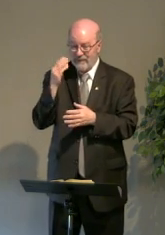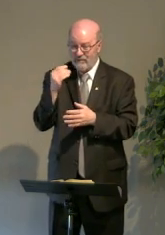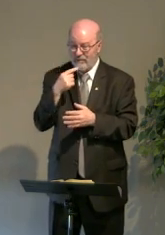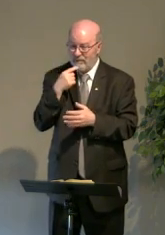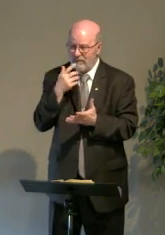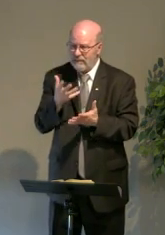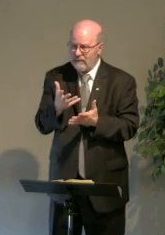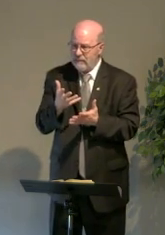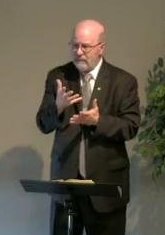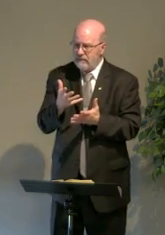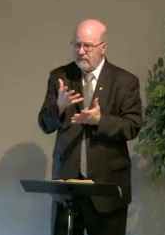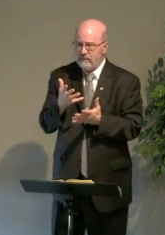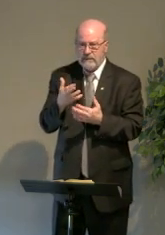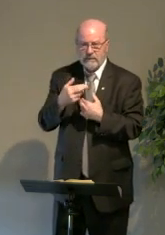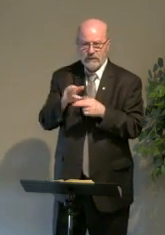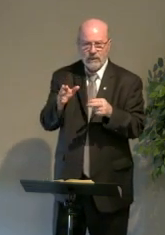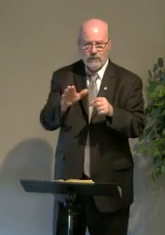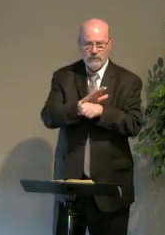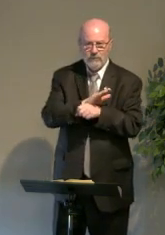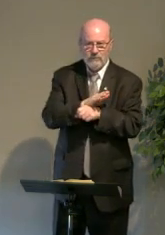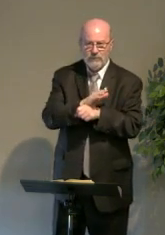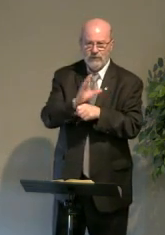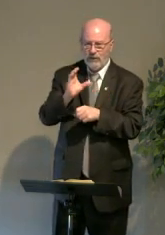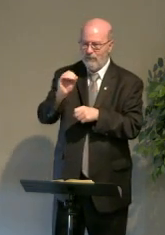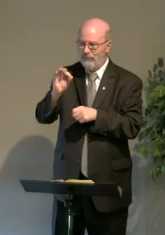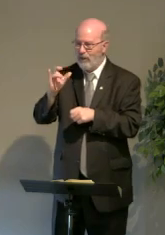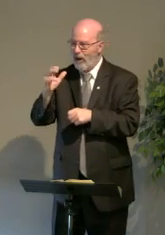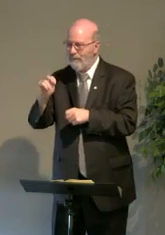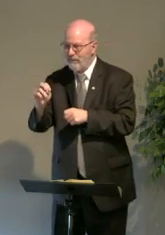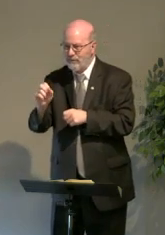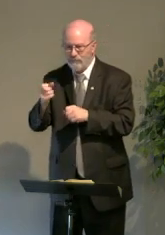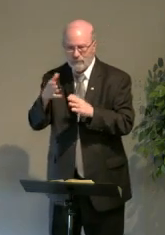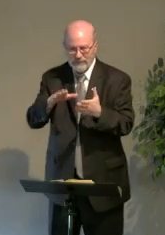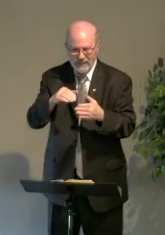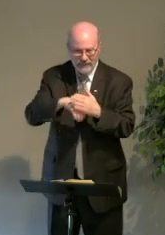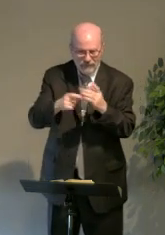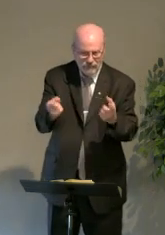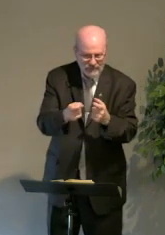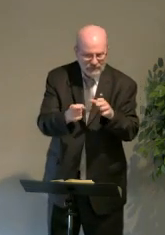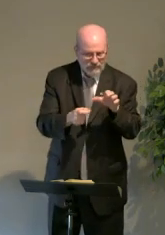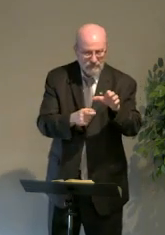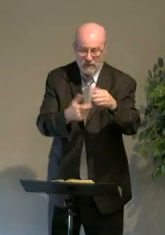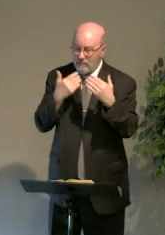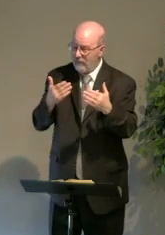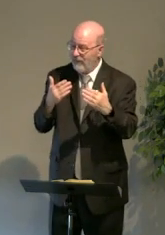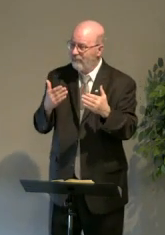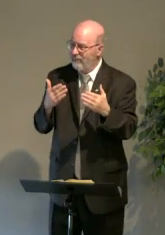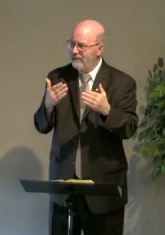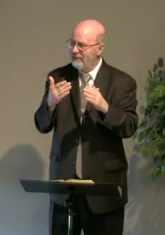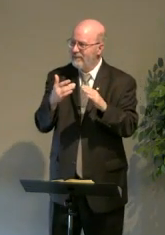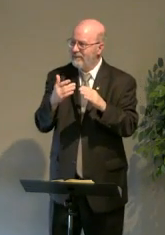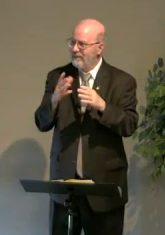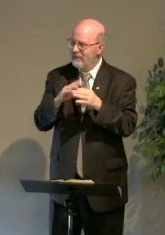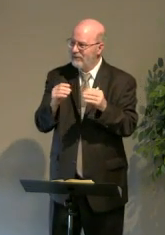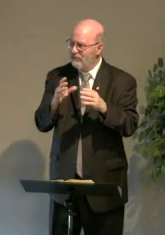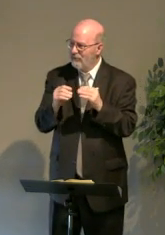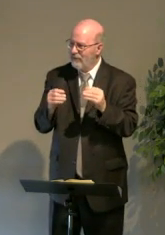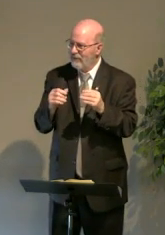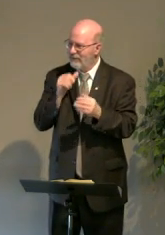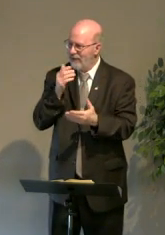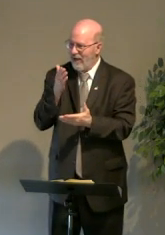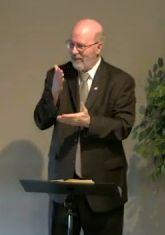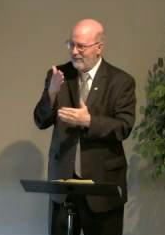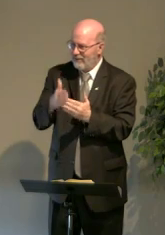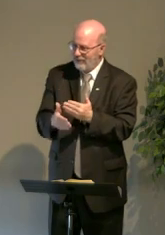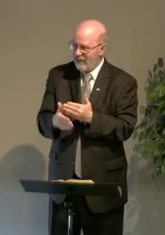it's like a room full of coffins, right? We were dead in our trespasses and sin. But thankfully, the story does not